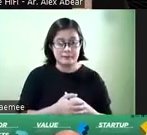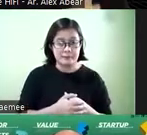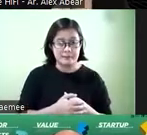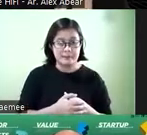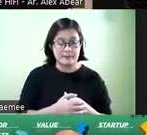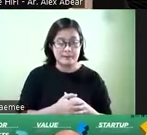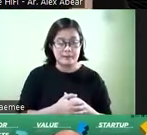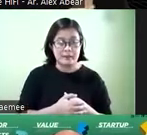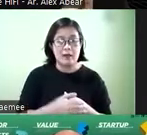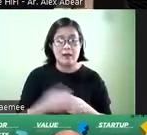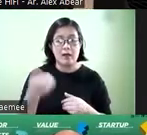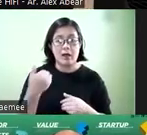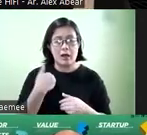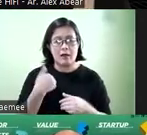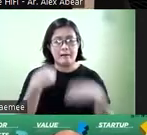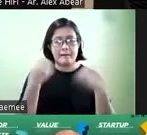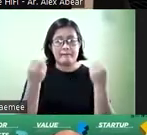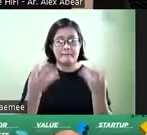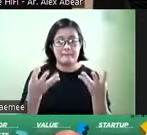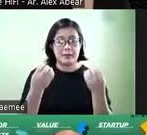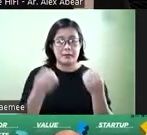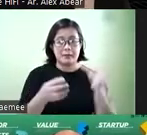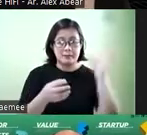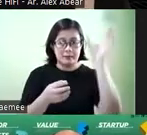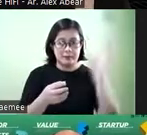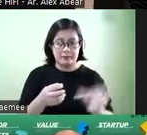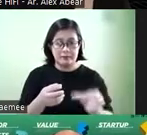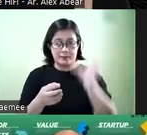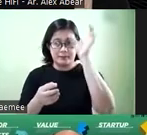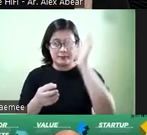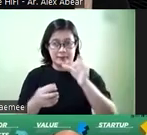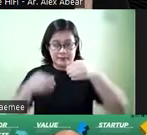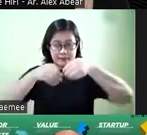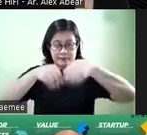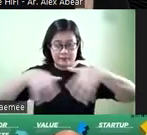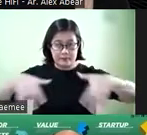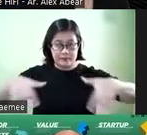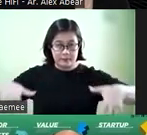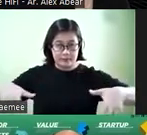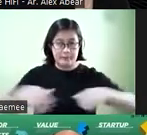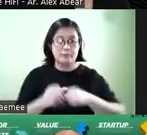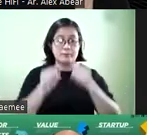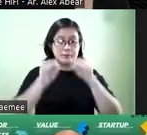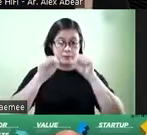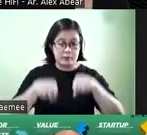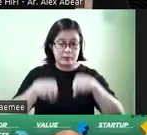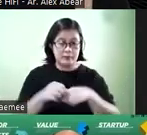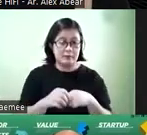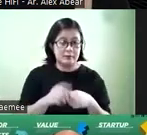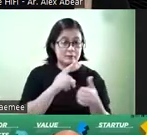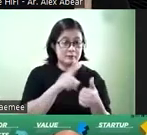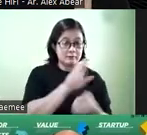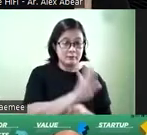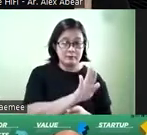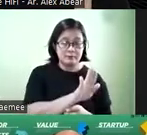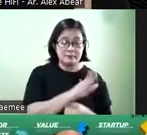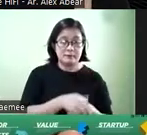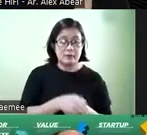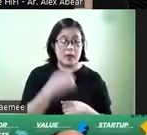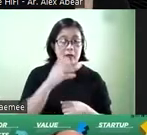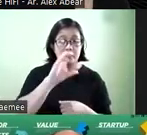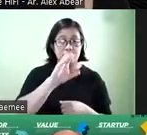there are actually many columns that our incubatees can go to. So number one, we have